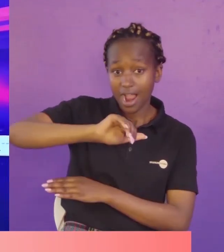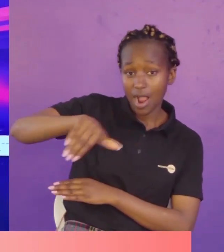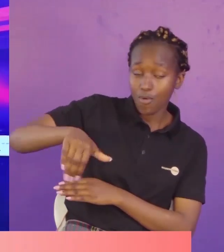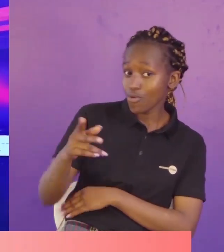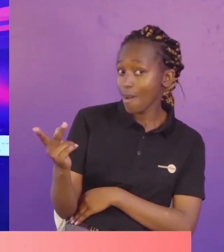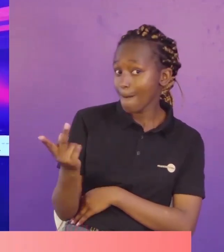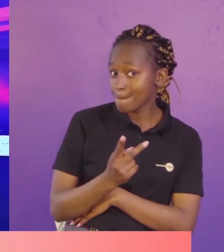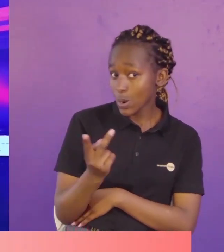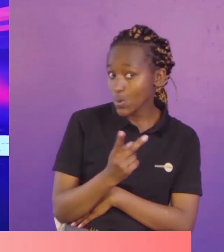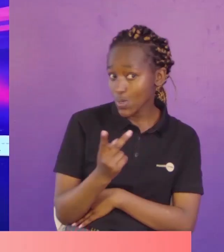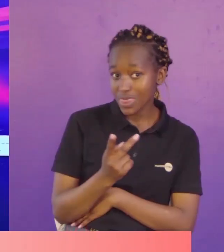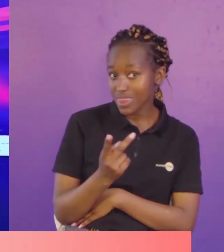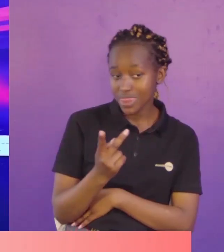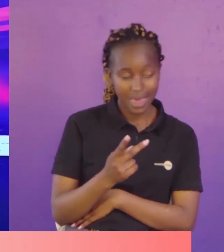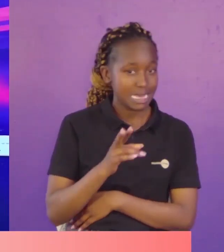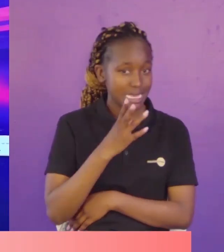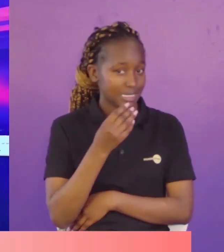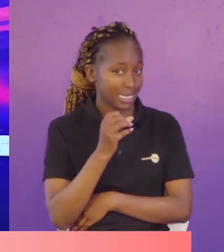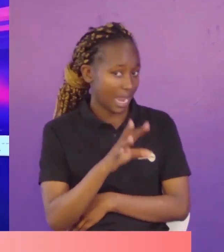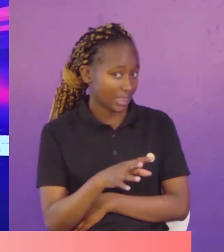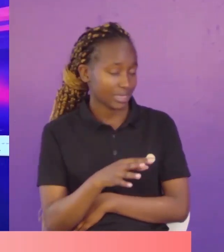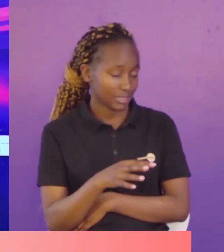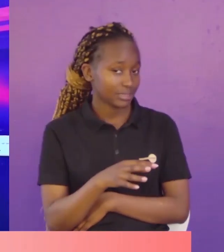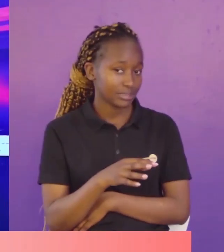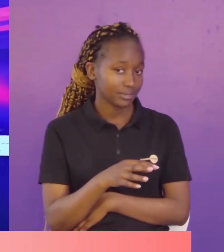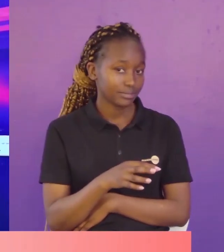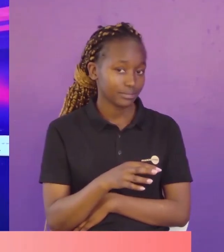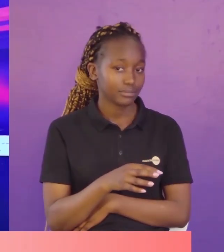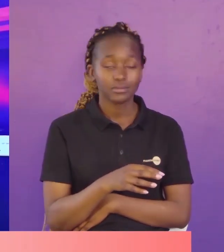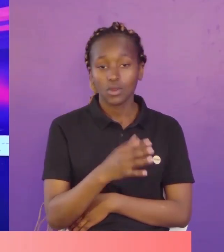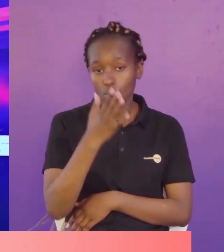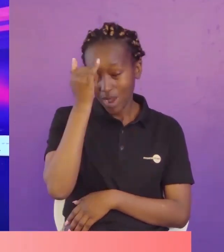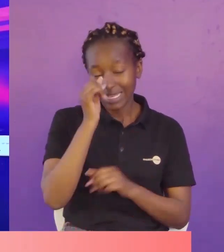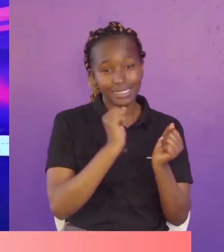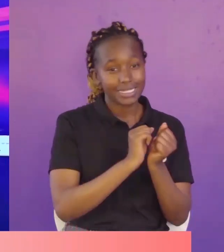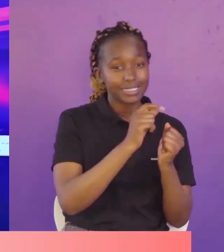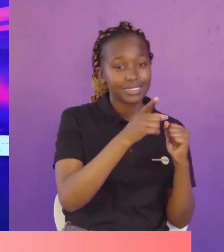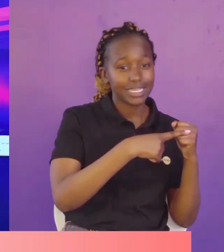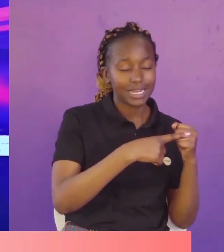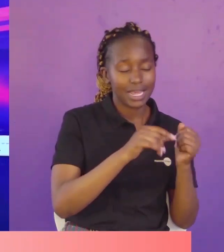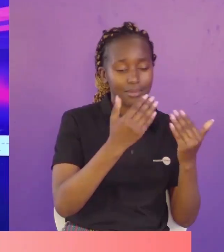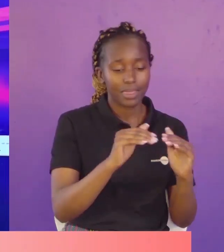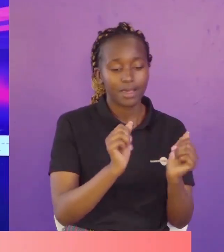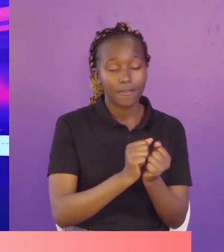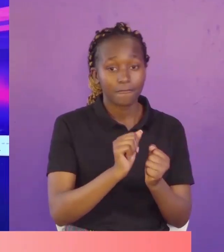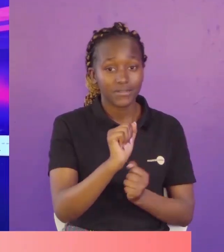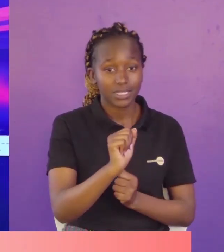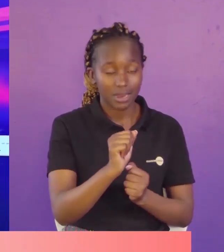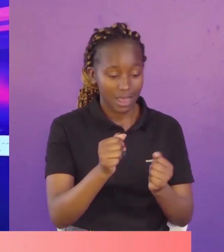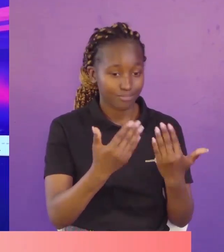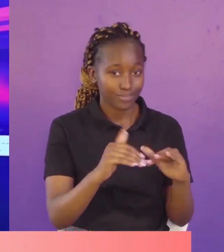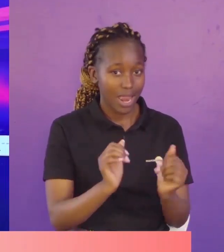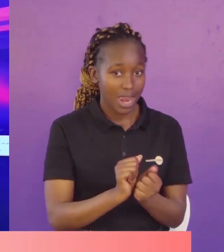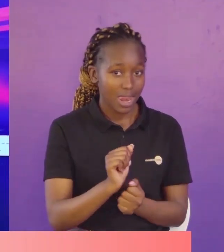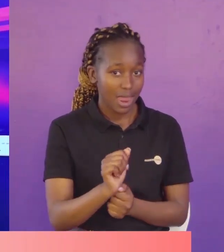Libya. These 3 teams are still in contention because 16, 15, and 11, it means it is not gone yet. Yeah.